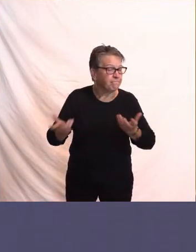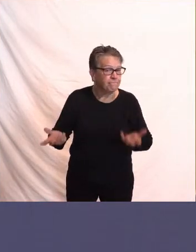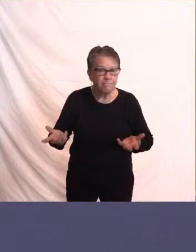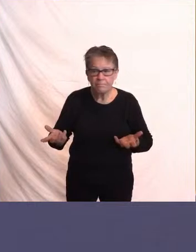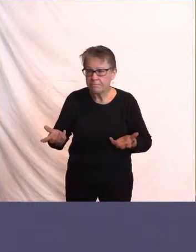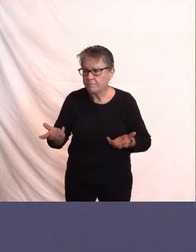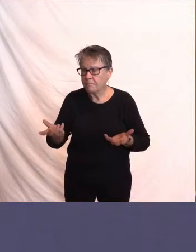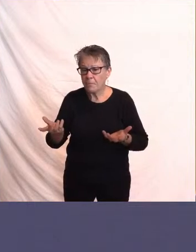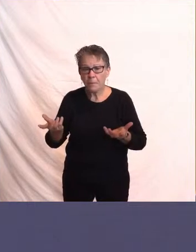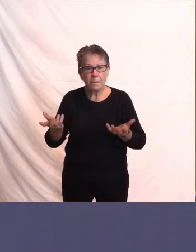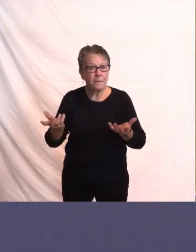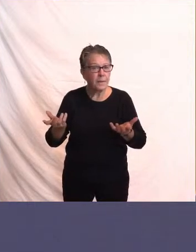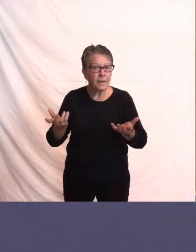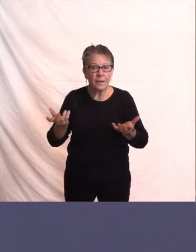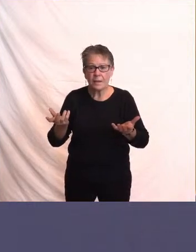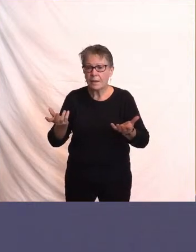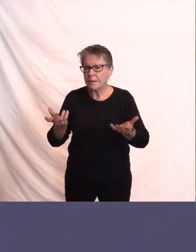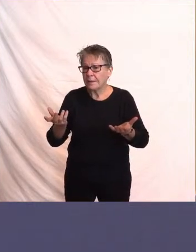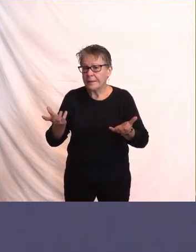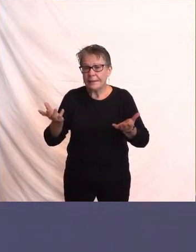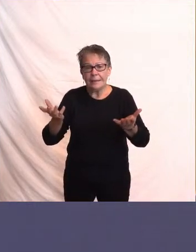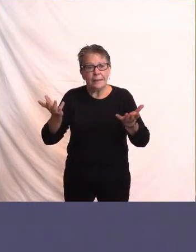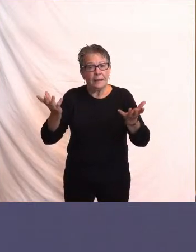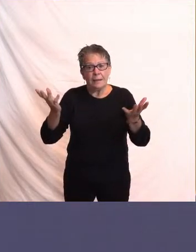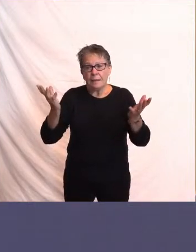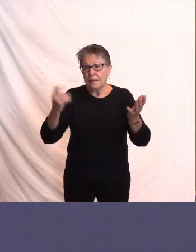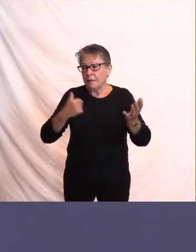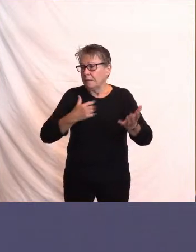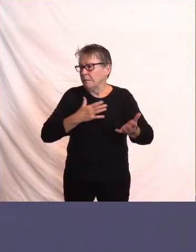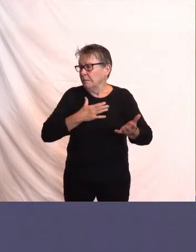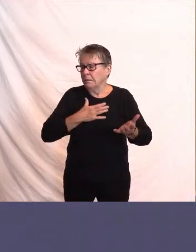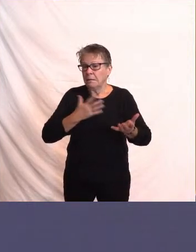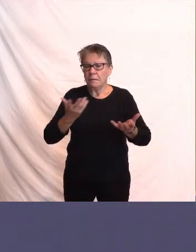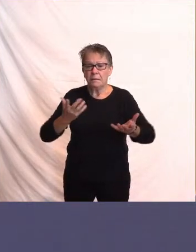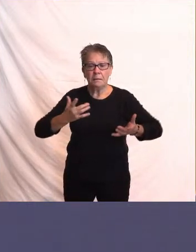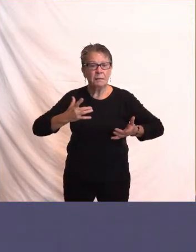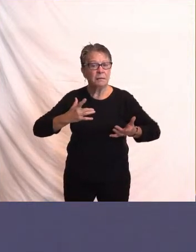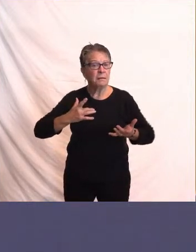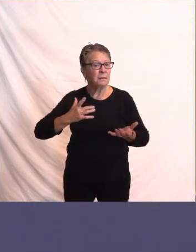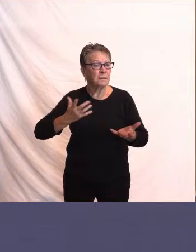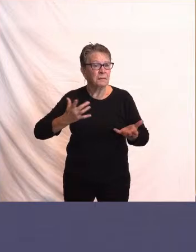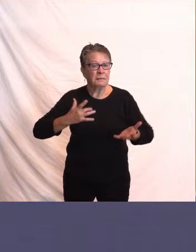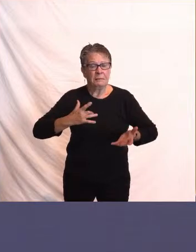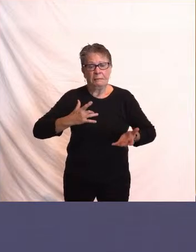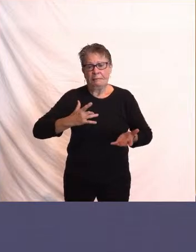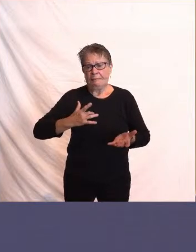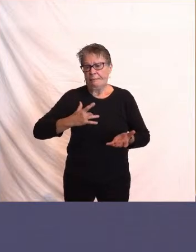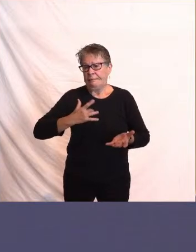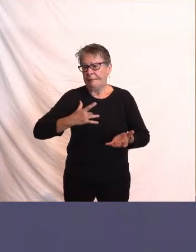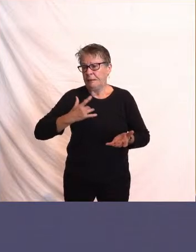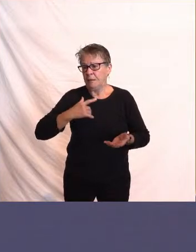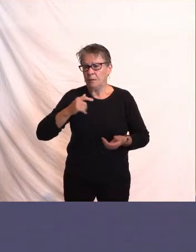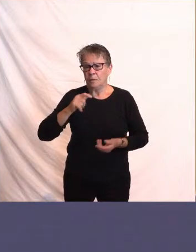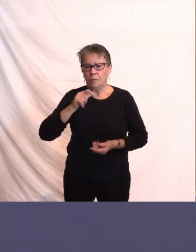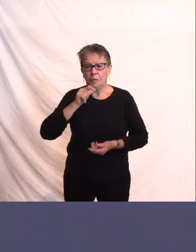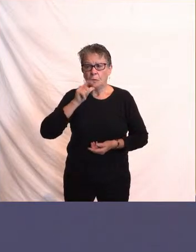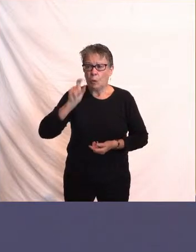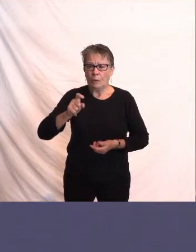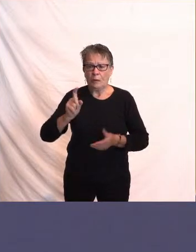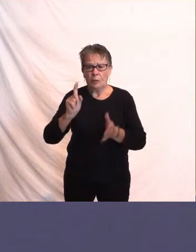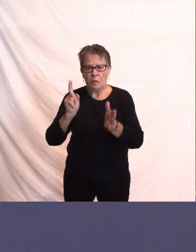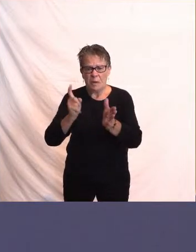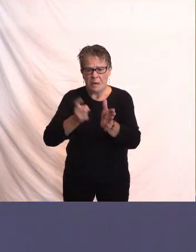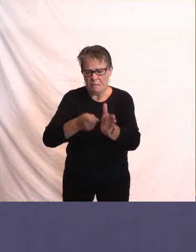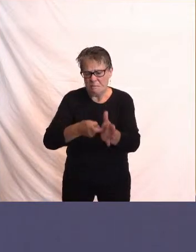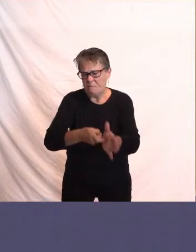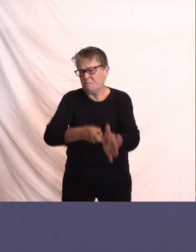otherwise. I don't anticipate that we're going to need to do that in terms of mandating the kids to have